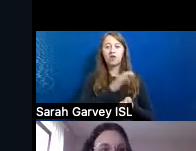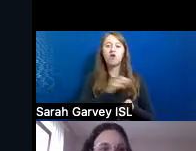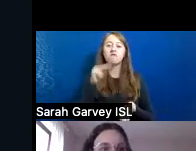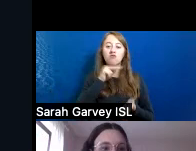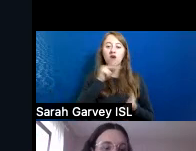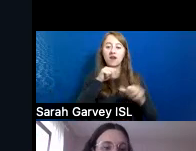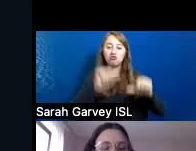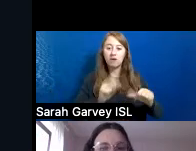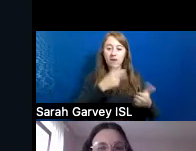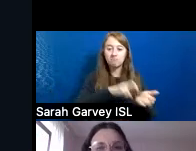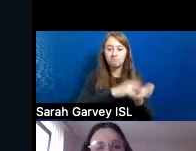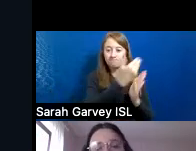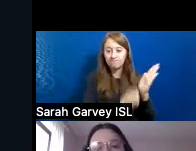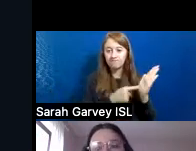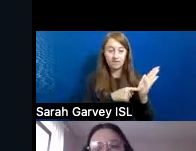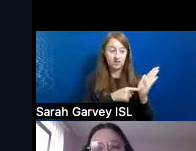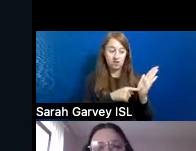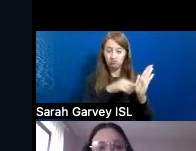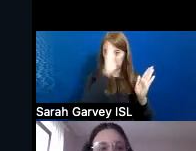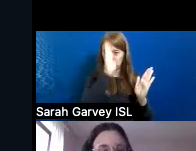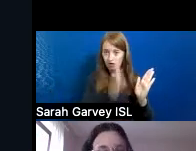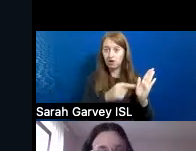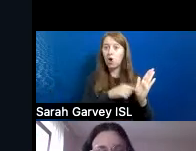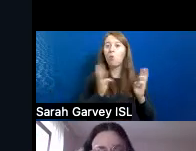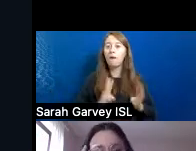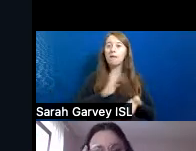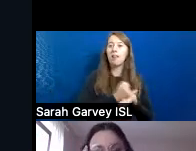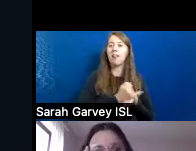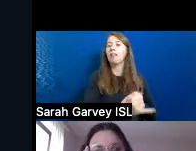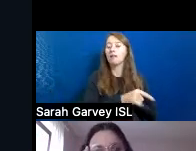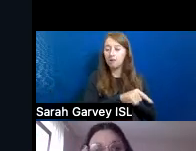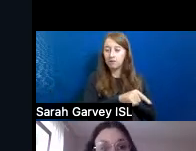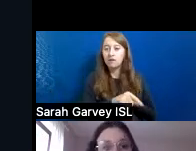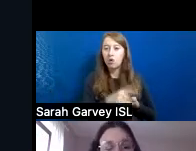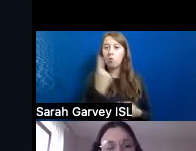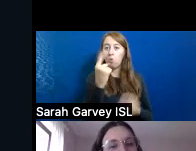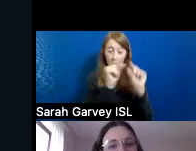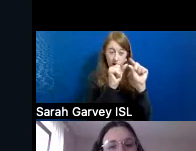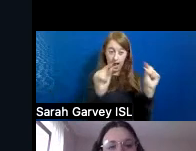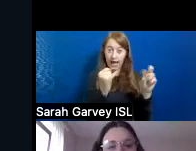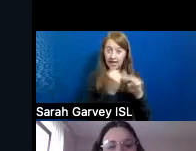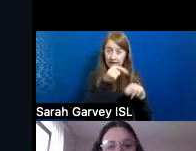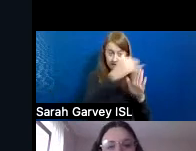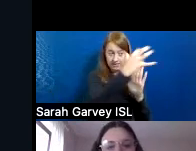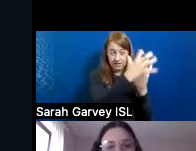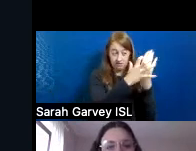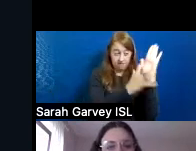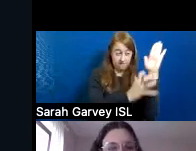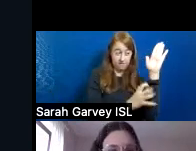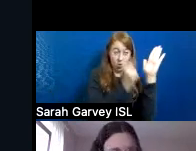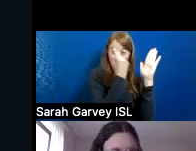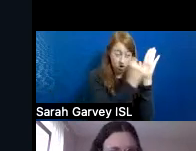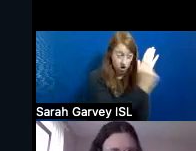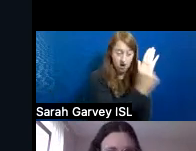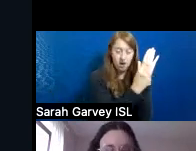very beginning, women are kind of sidelined. There's only one line in the Good Friday Agreement about women. And this line